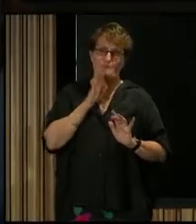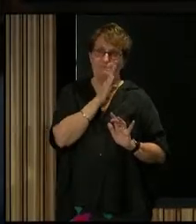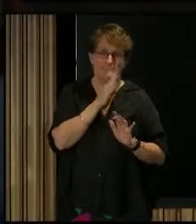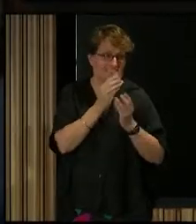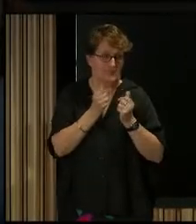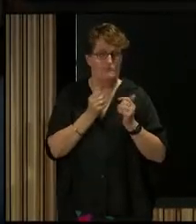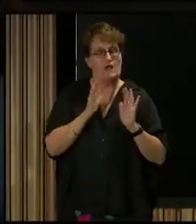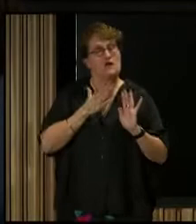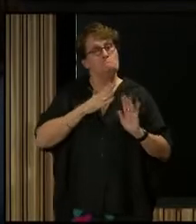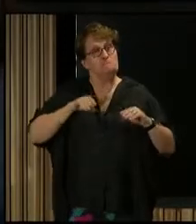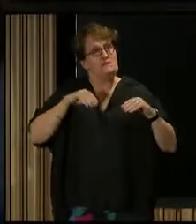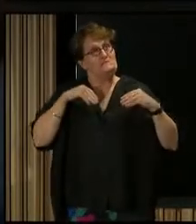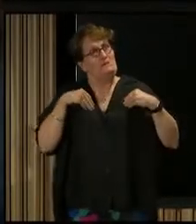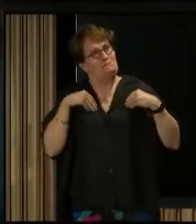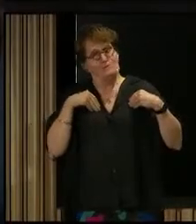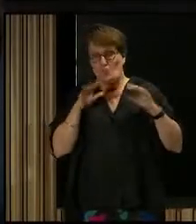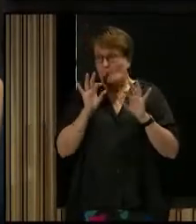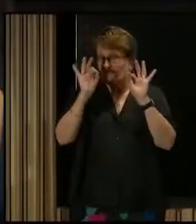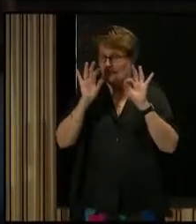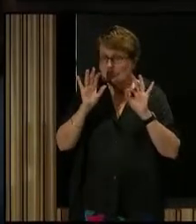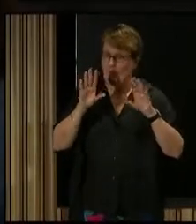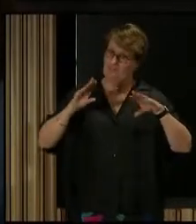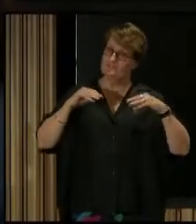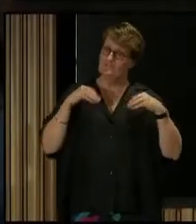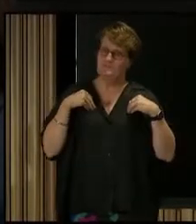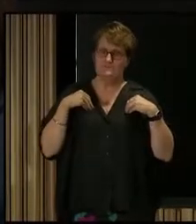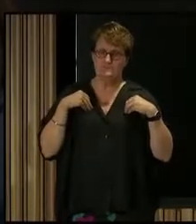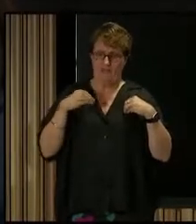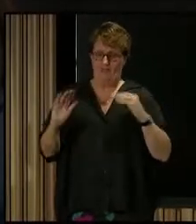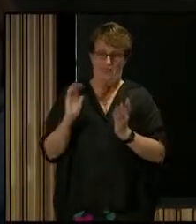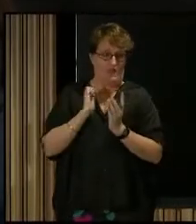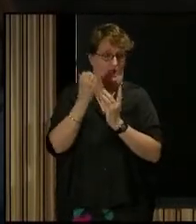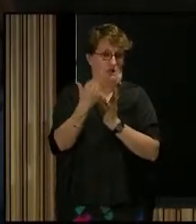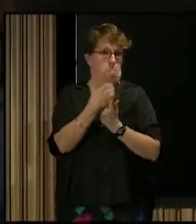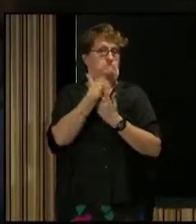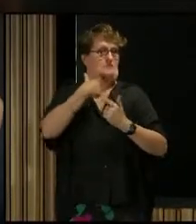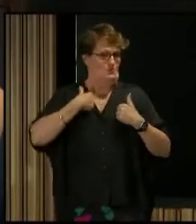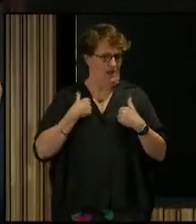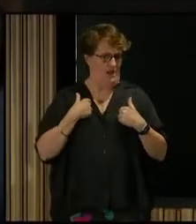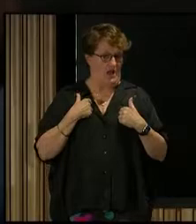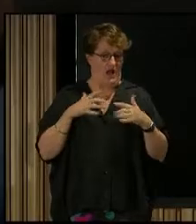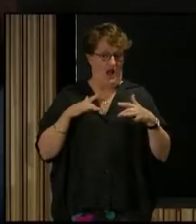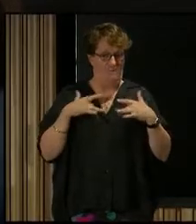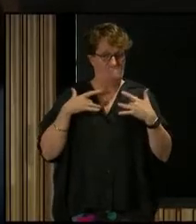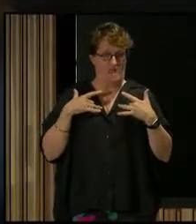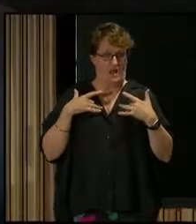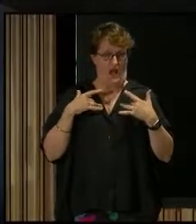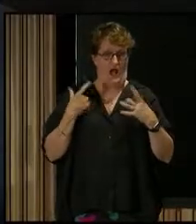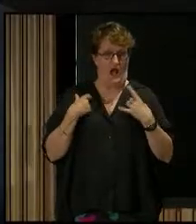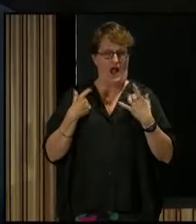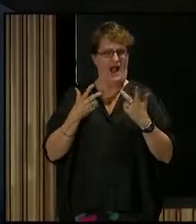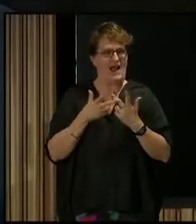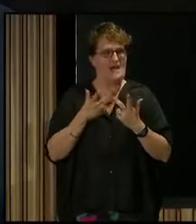come to terms with that, and then send it off to me anyway. And I tell you what, I feel like I had another huge shift